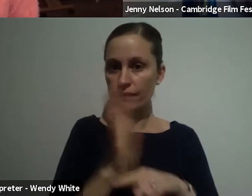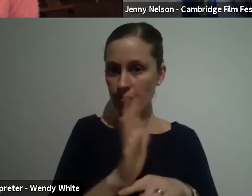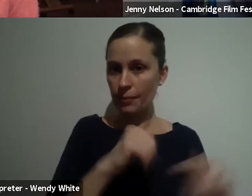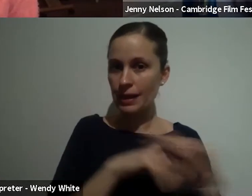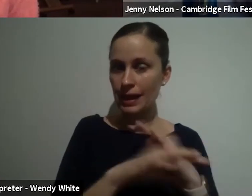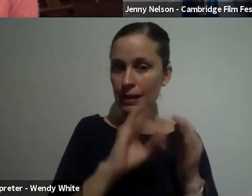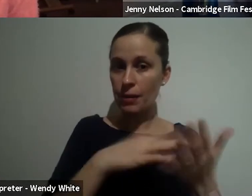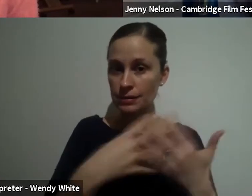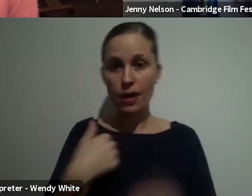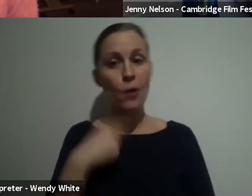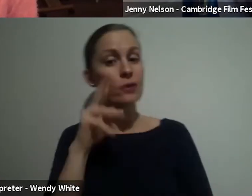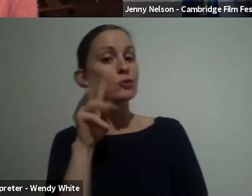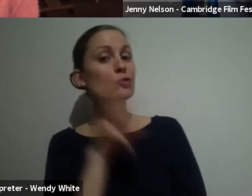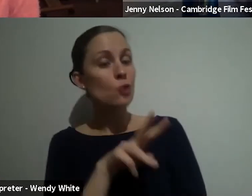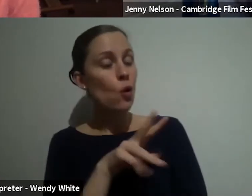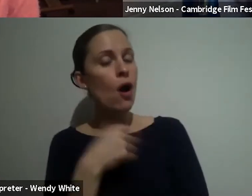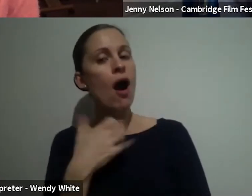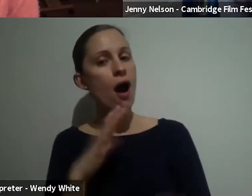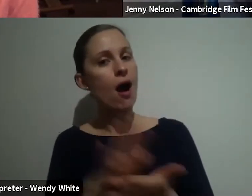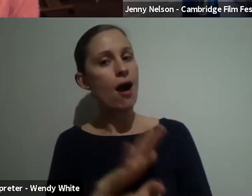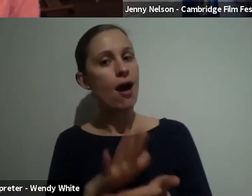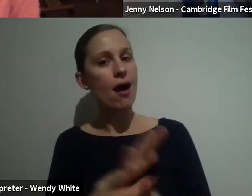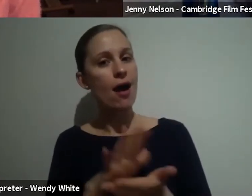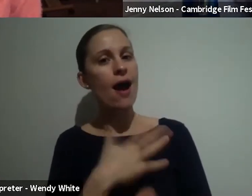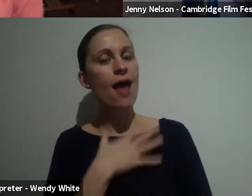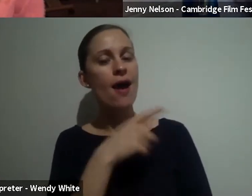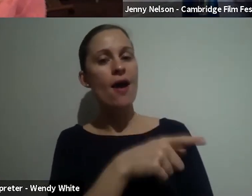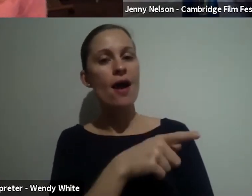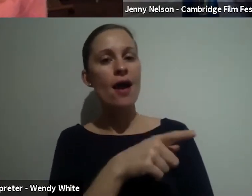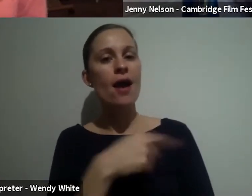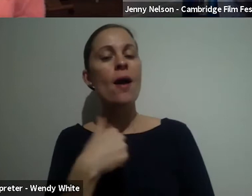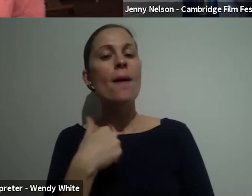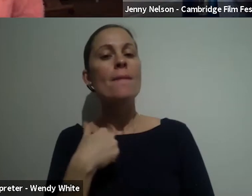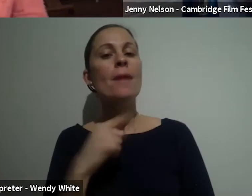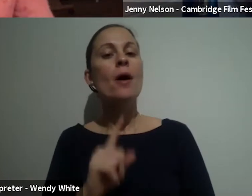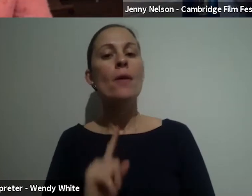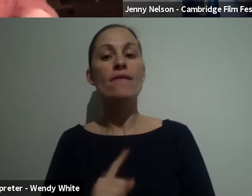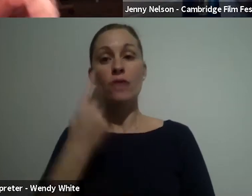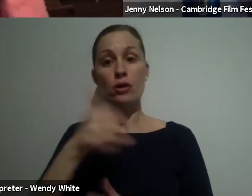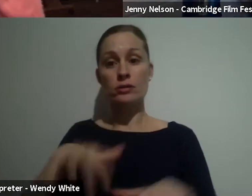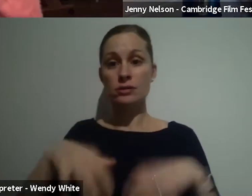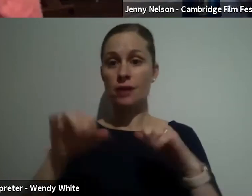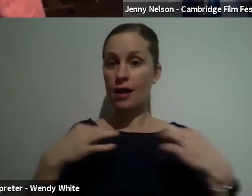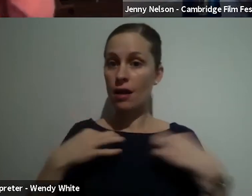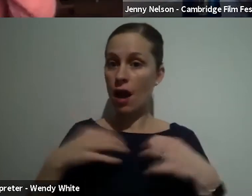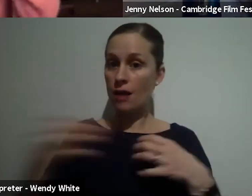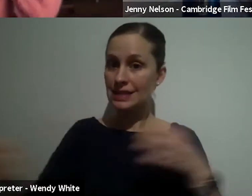saw her in the short film and I really liked her, but she was too young when I started the casting, because we start casting